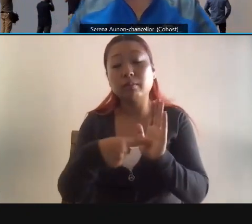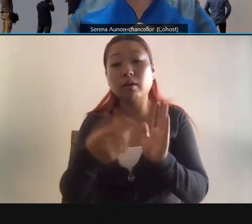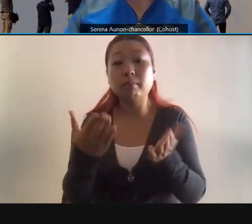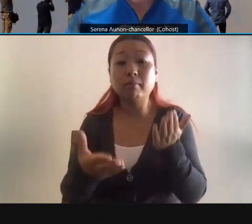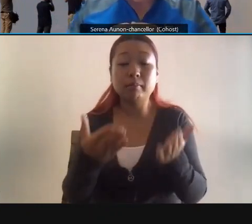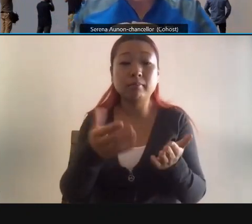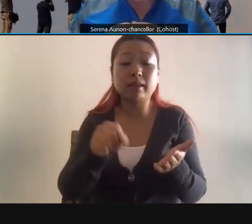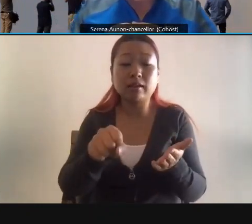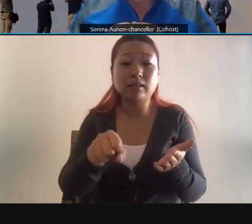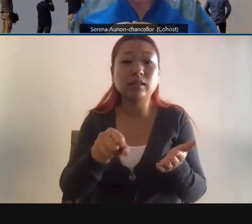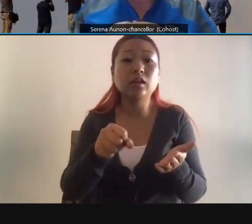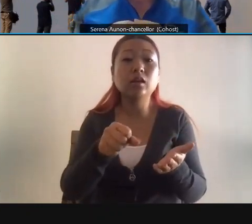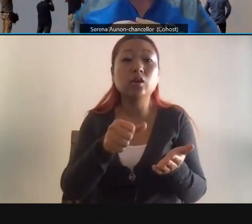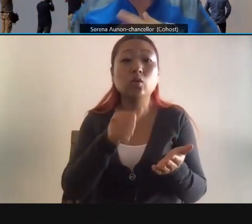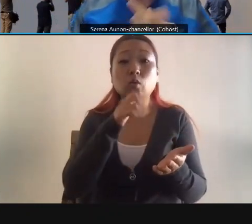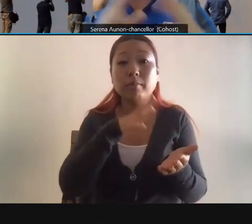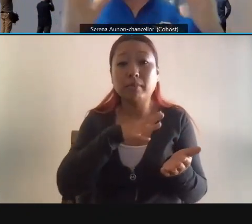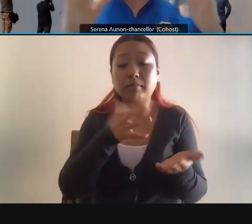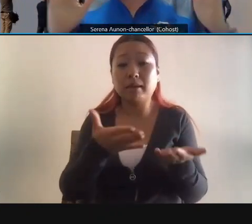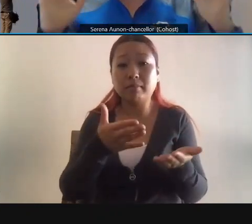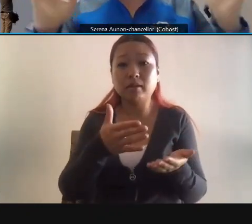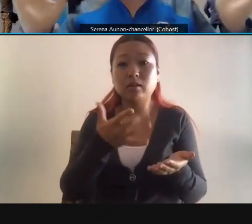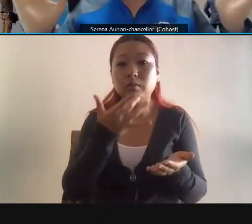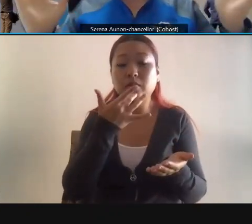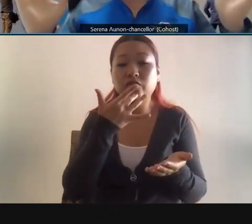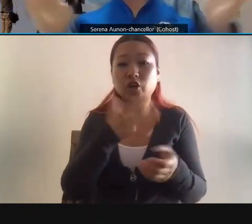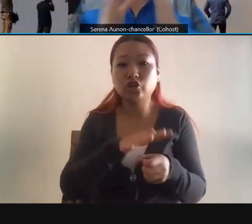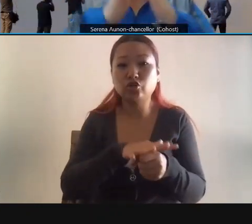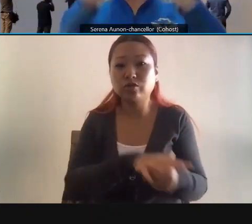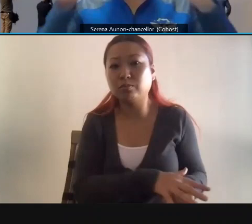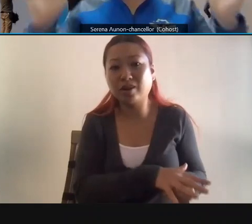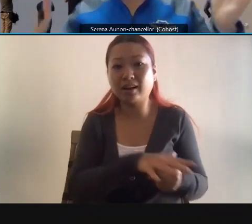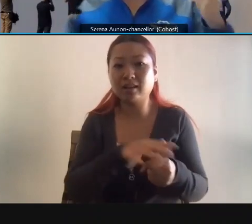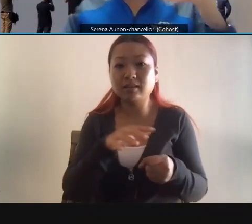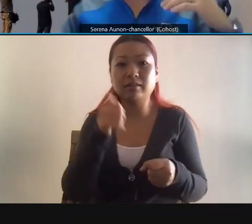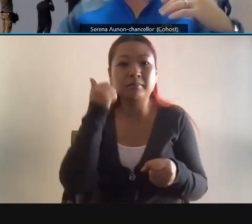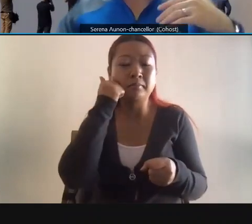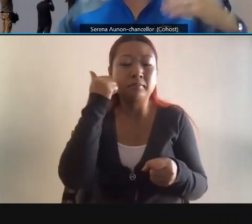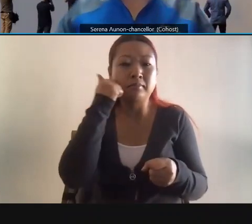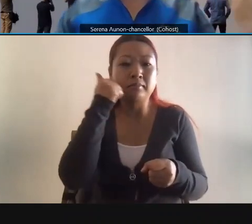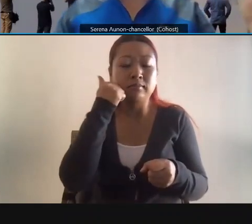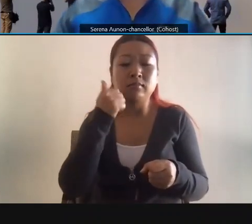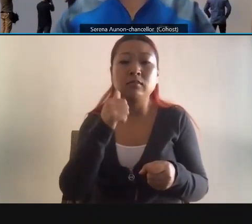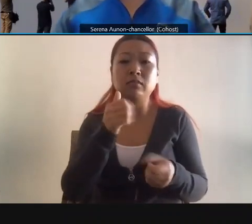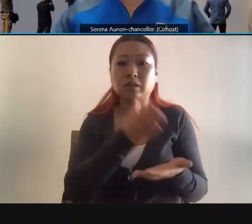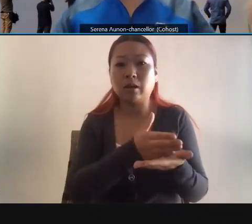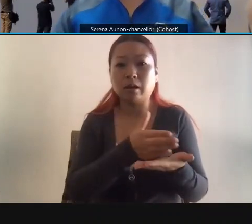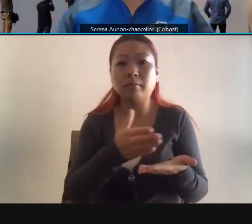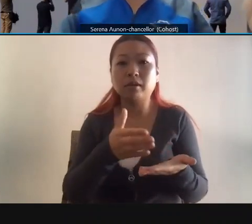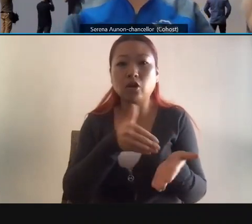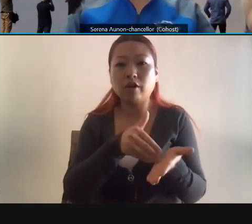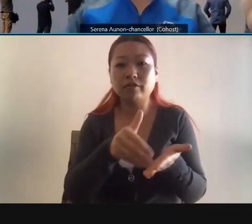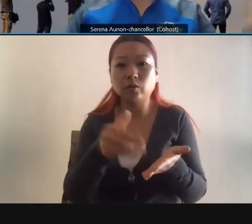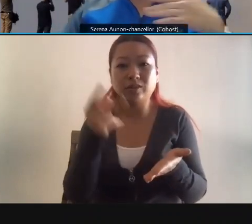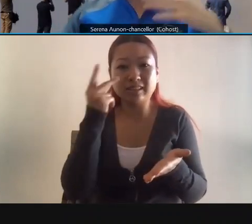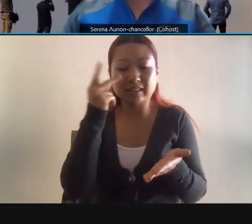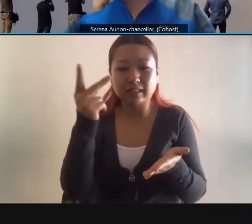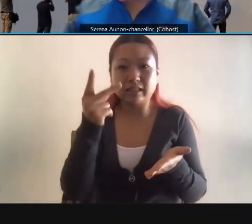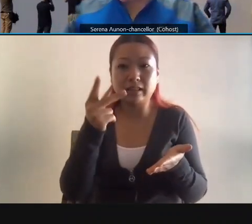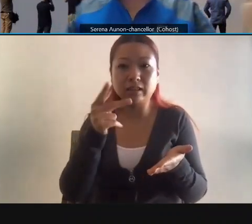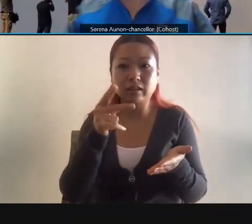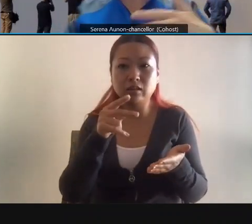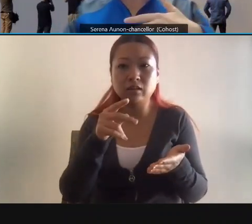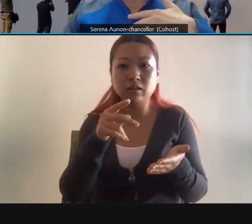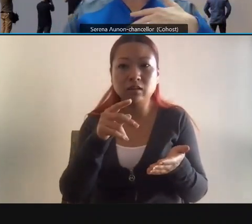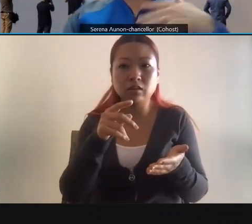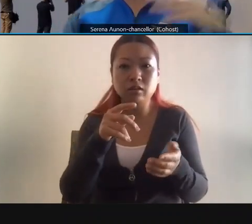menstrual suppression, there are several cases that very frequently we see something called breakthrough bleeding. And that is very